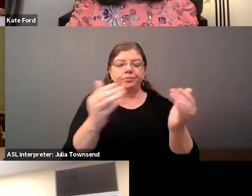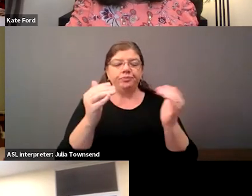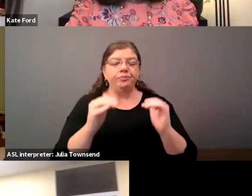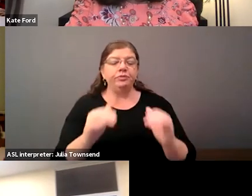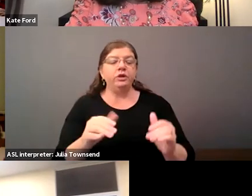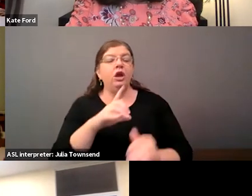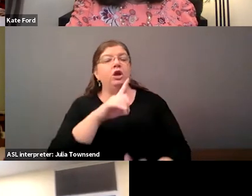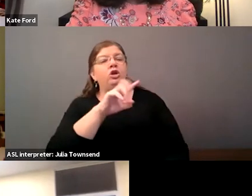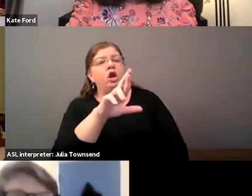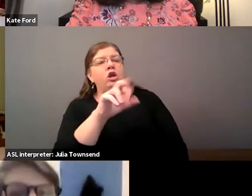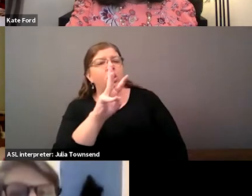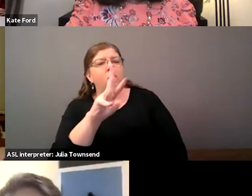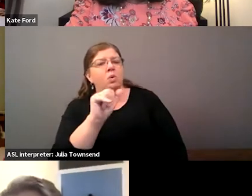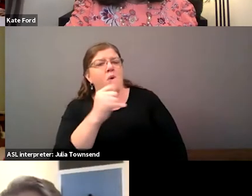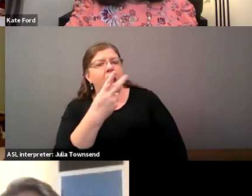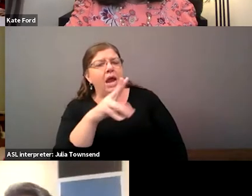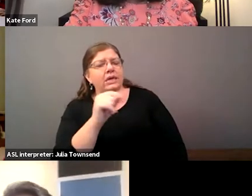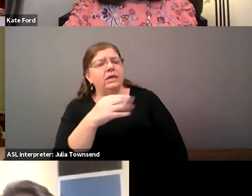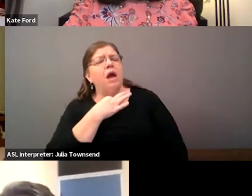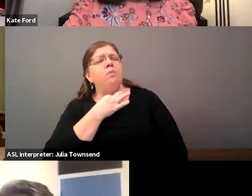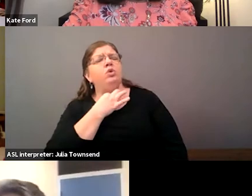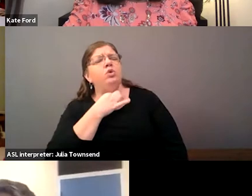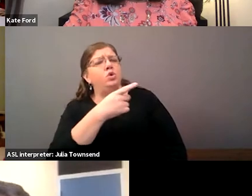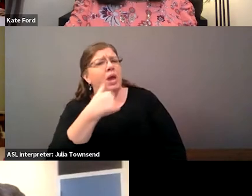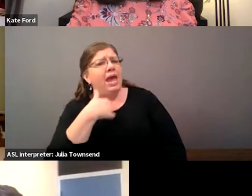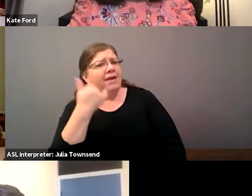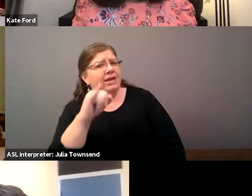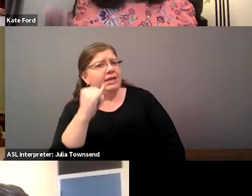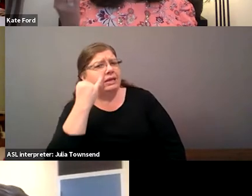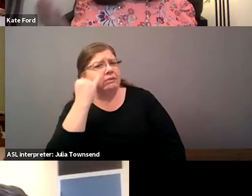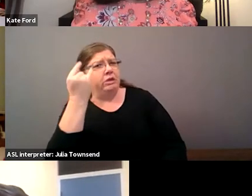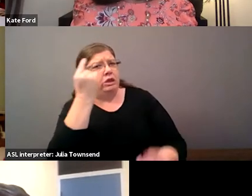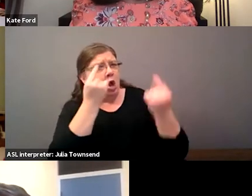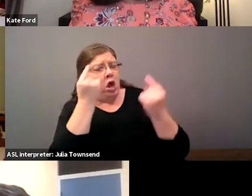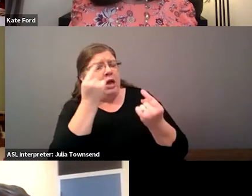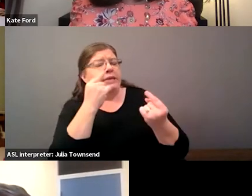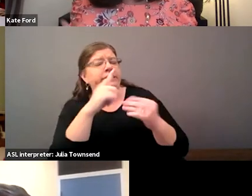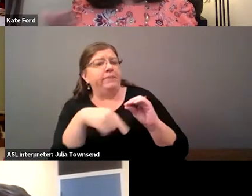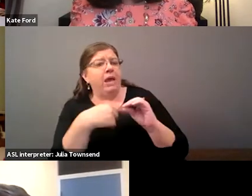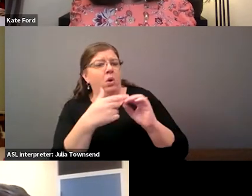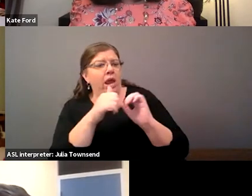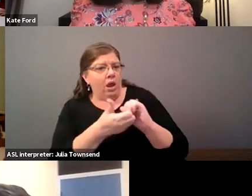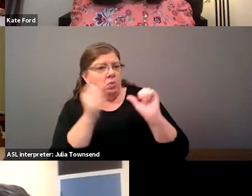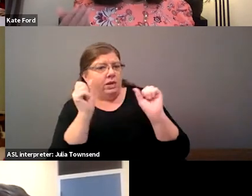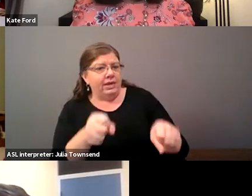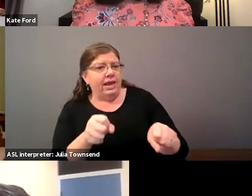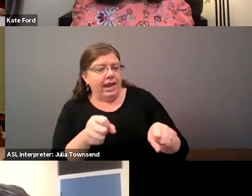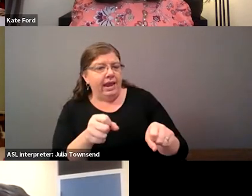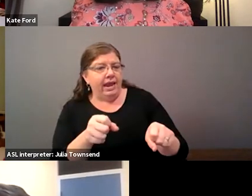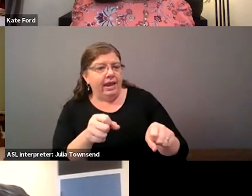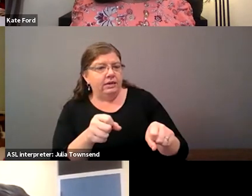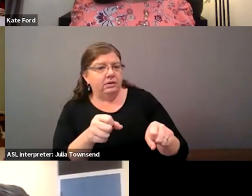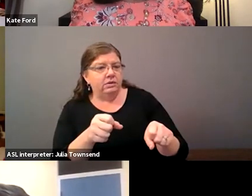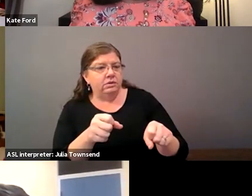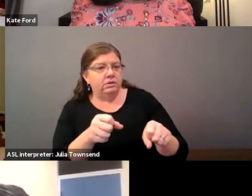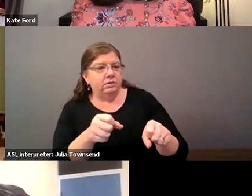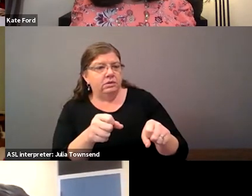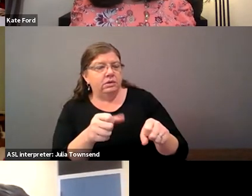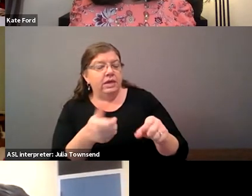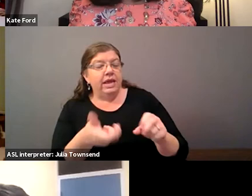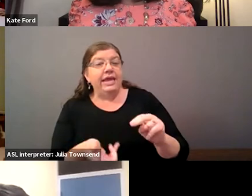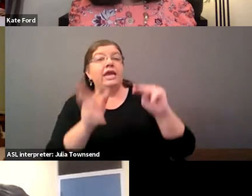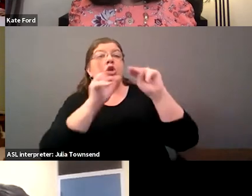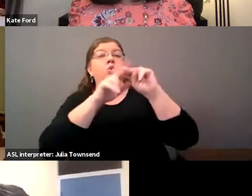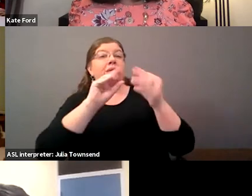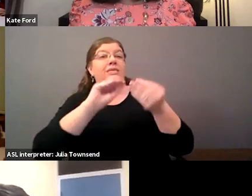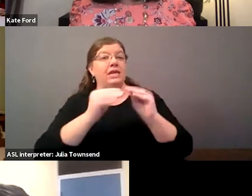wondering if you have any thoughts about how we can you know raise the number of students who are in